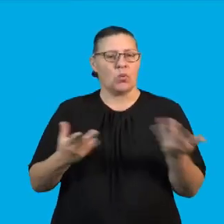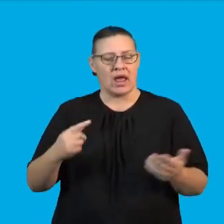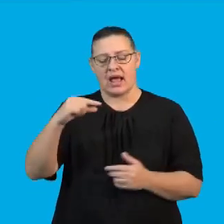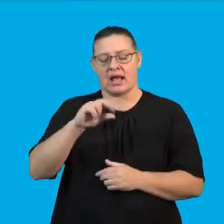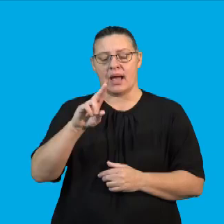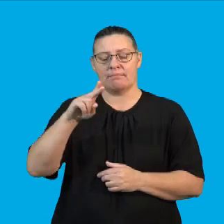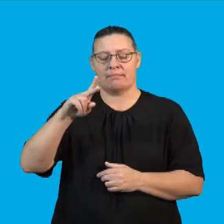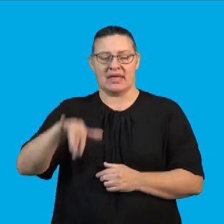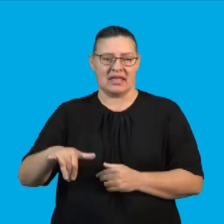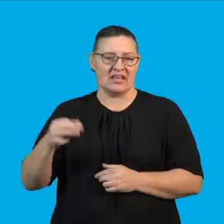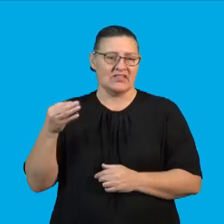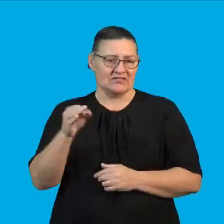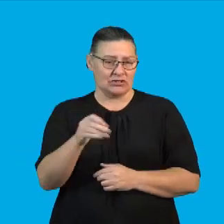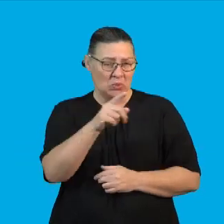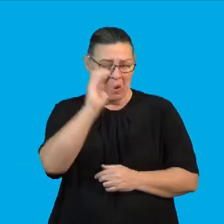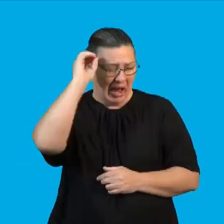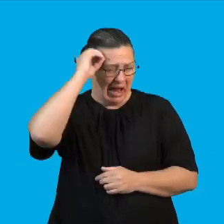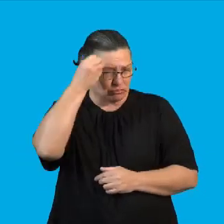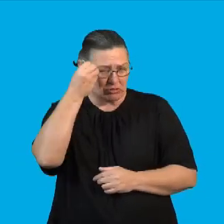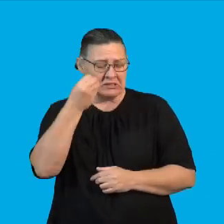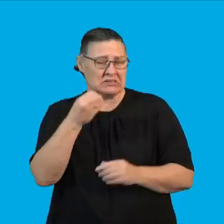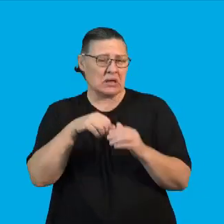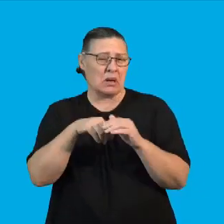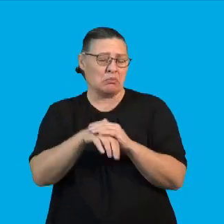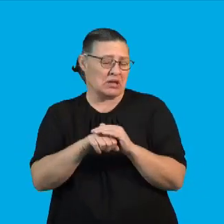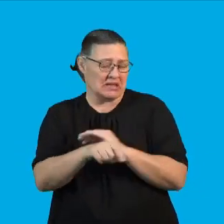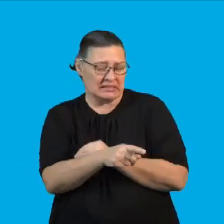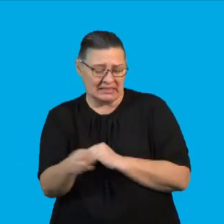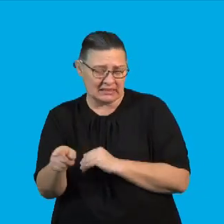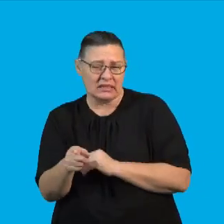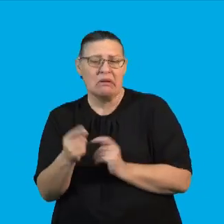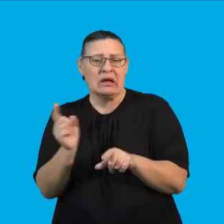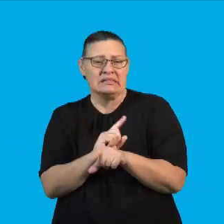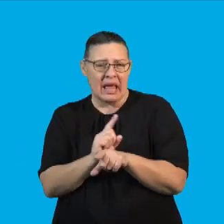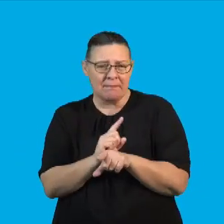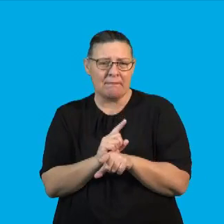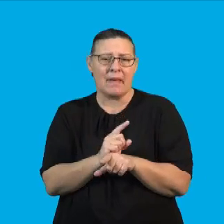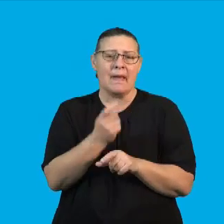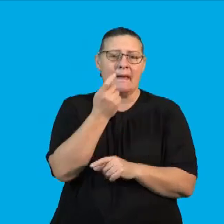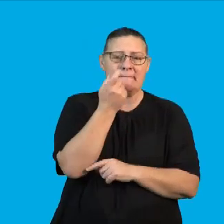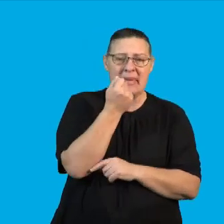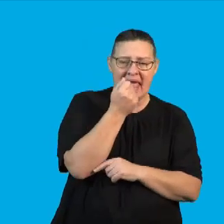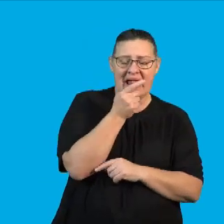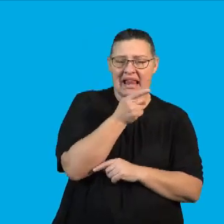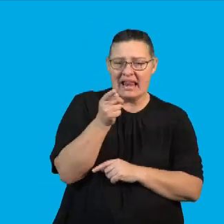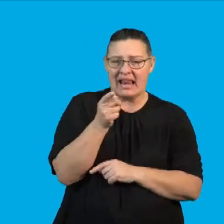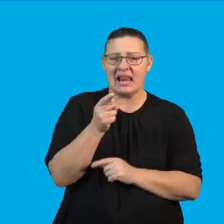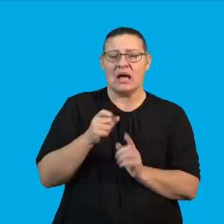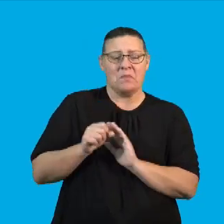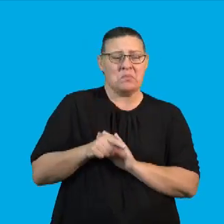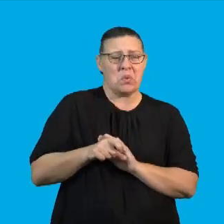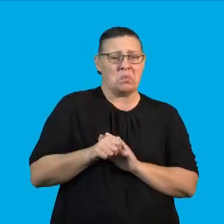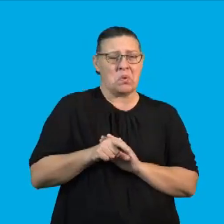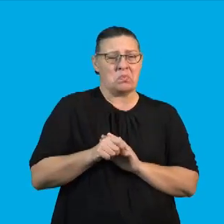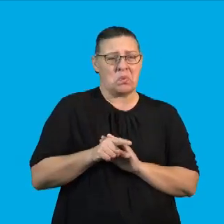fish. Guppy fish have a very interesting method of breeding. During mating, the male